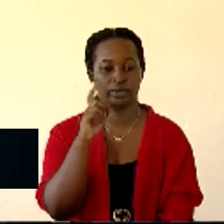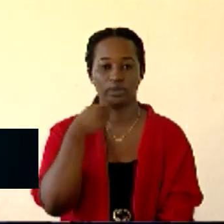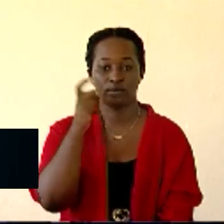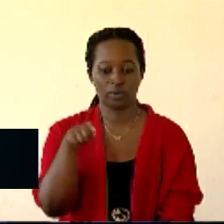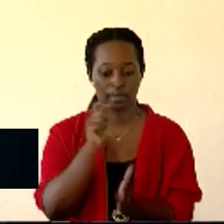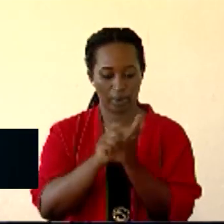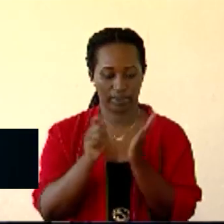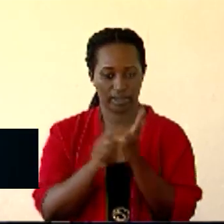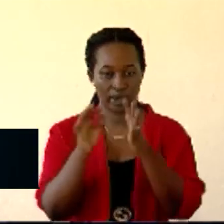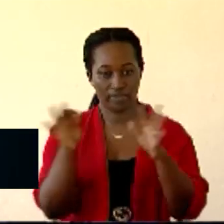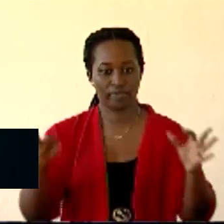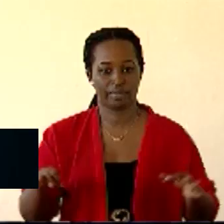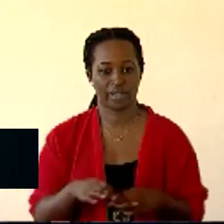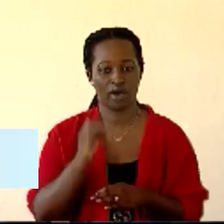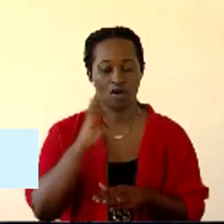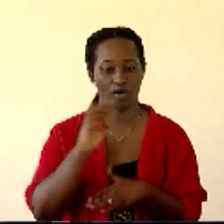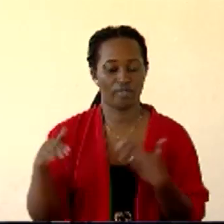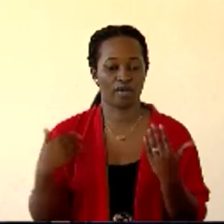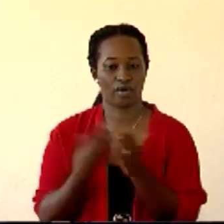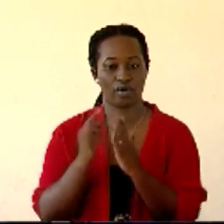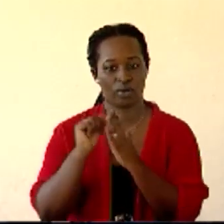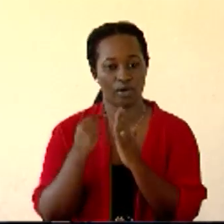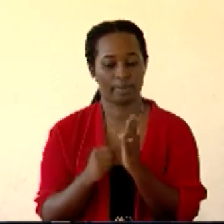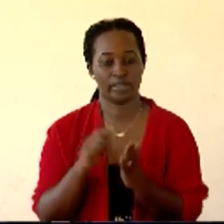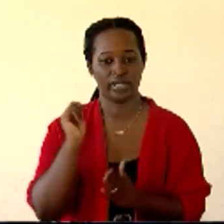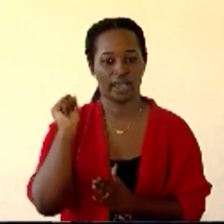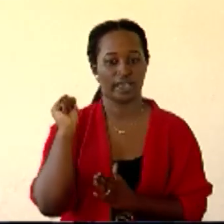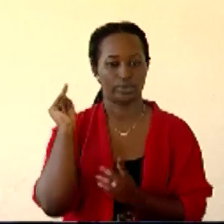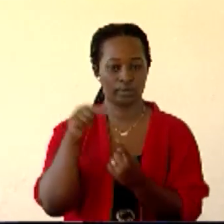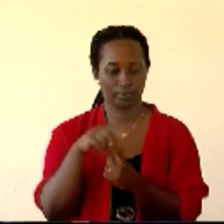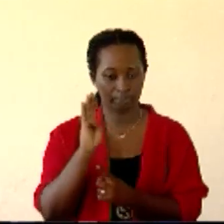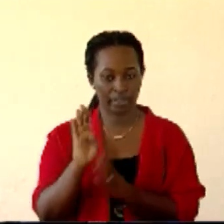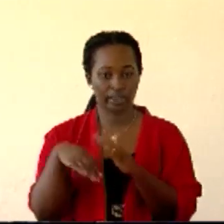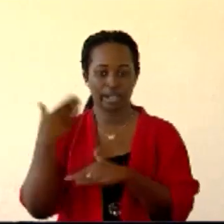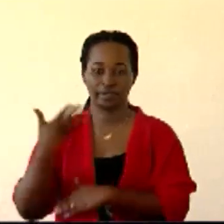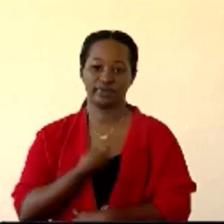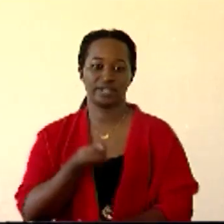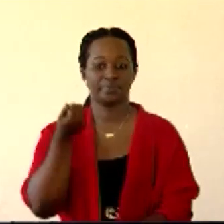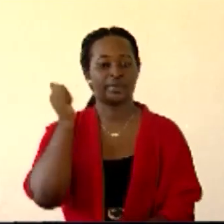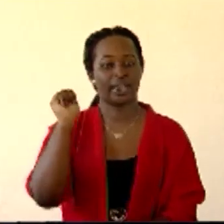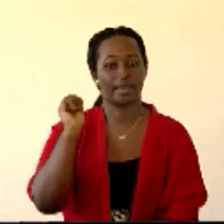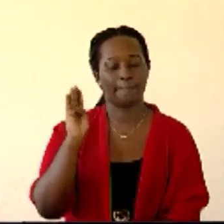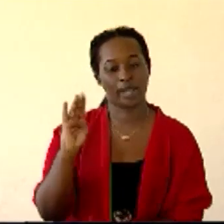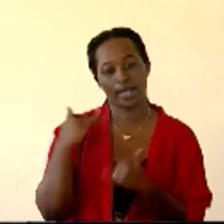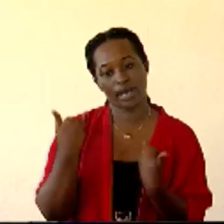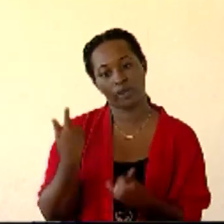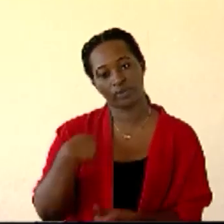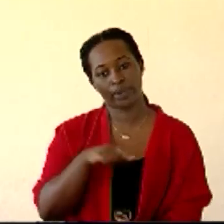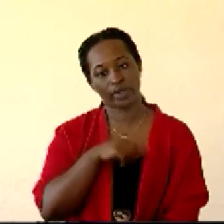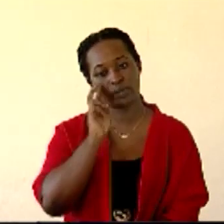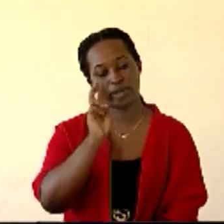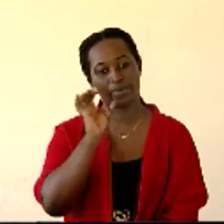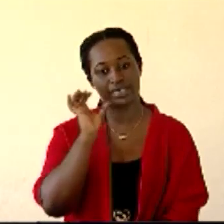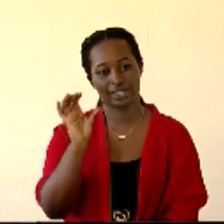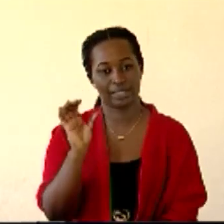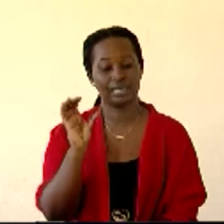of all the compounds A to D. So that is A, B, and then let's look at C.